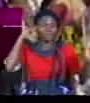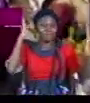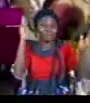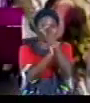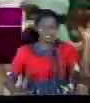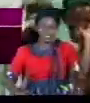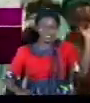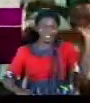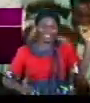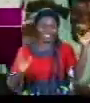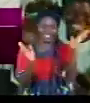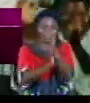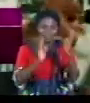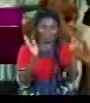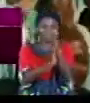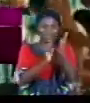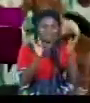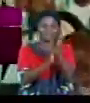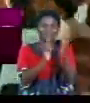I couldn't...